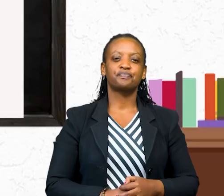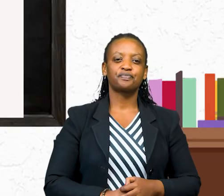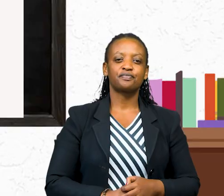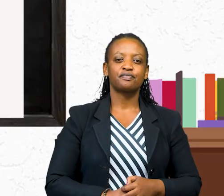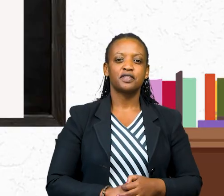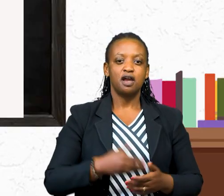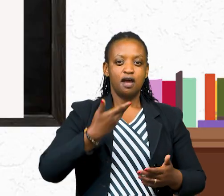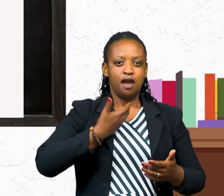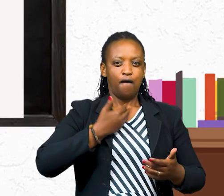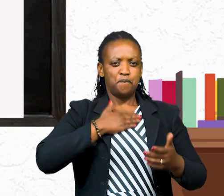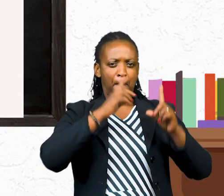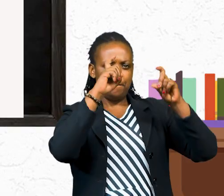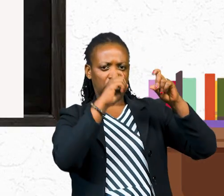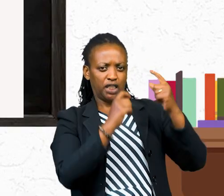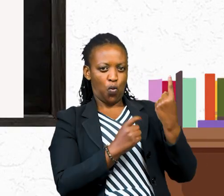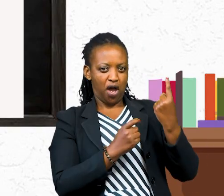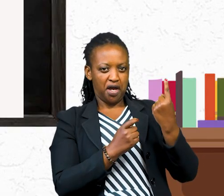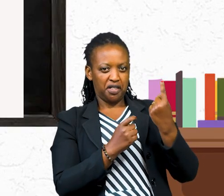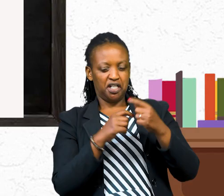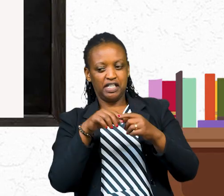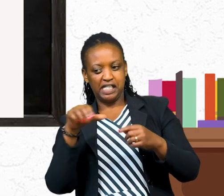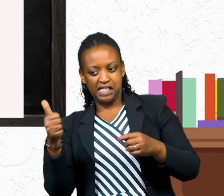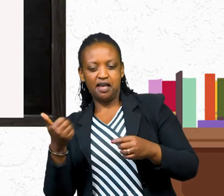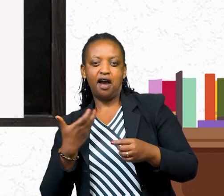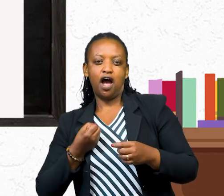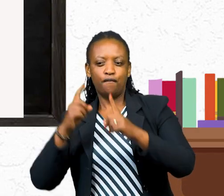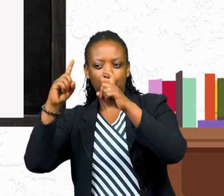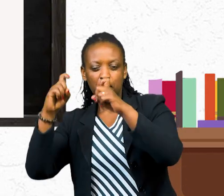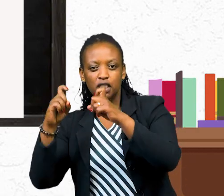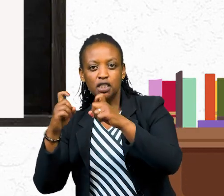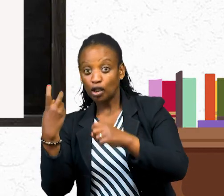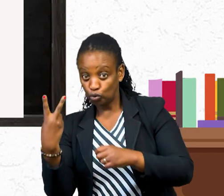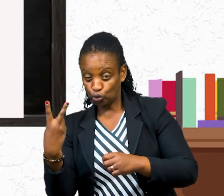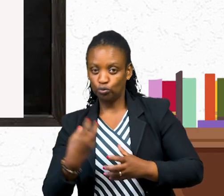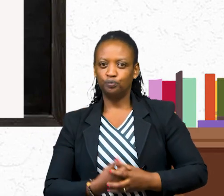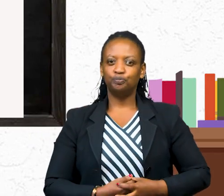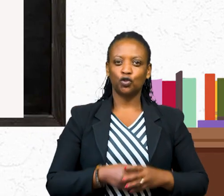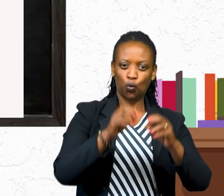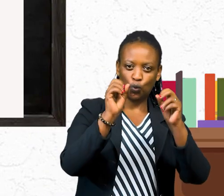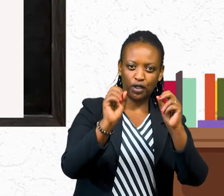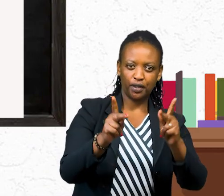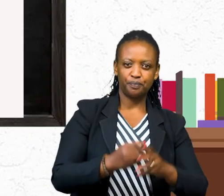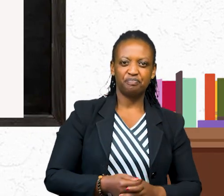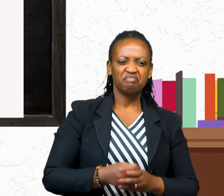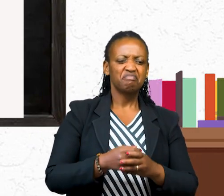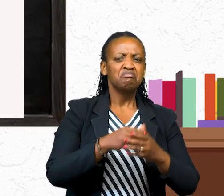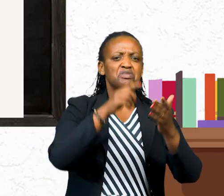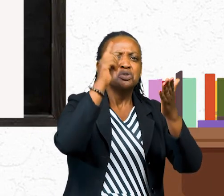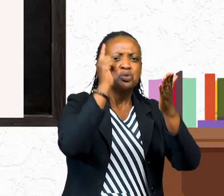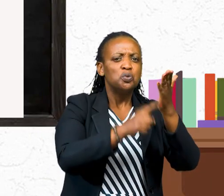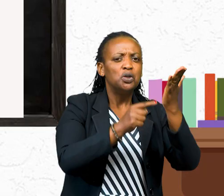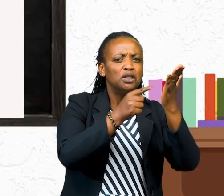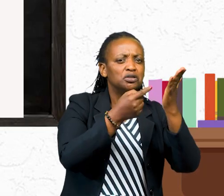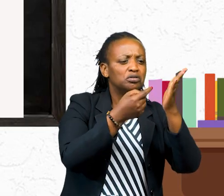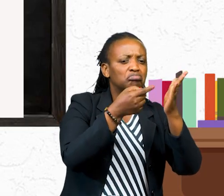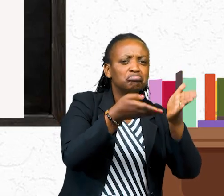Good. I have my picture 1, then also I have picture 2. Okay, so what are